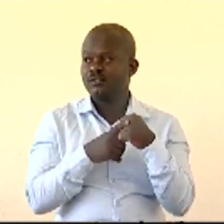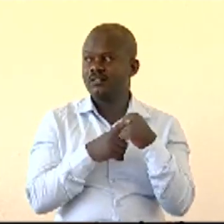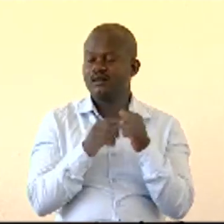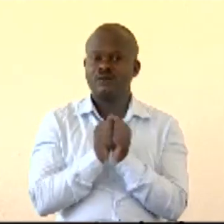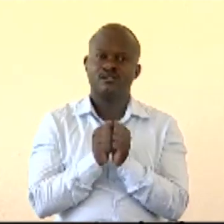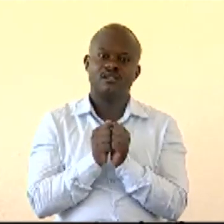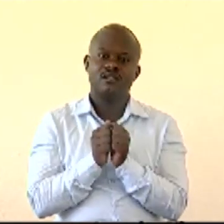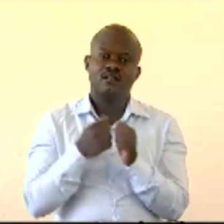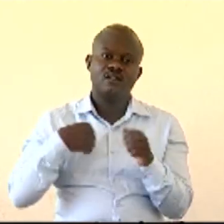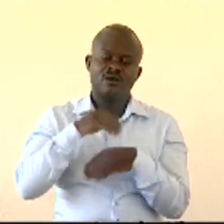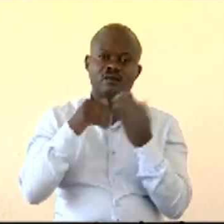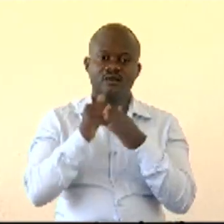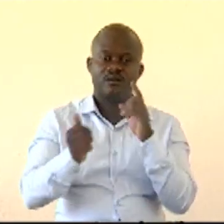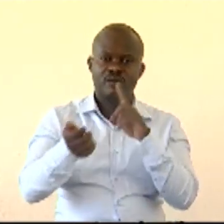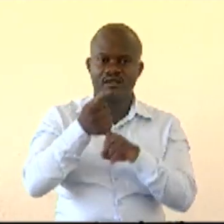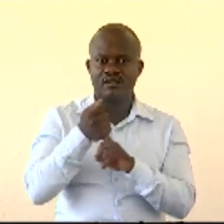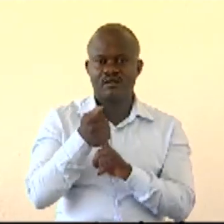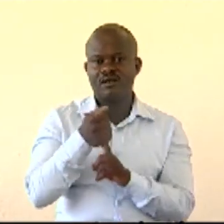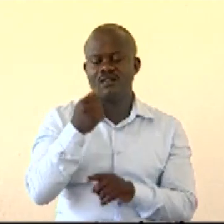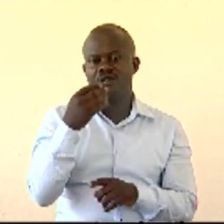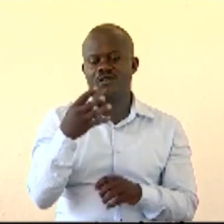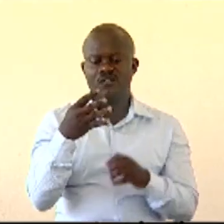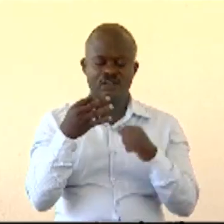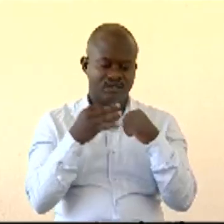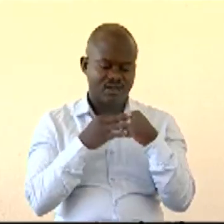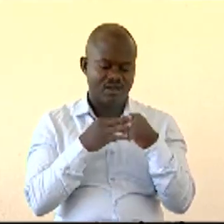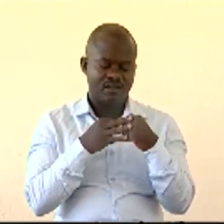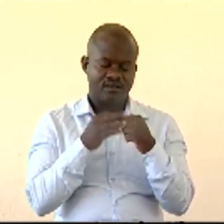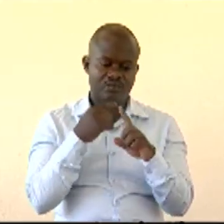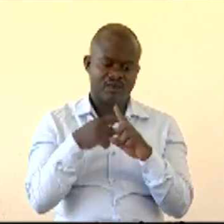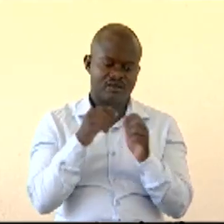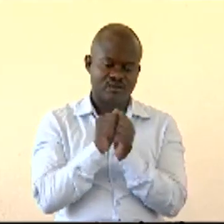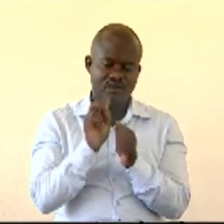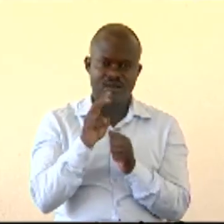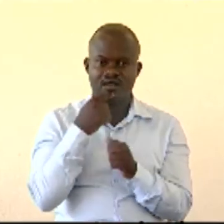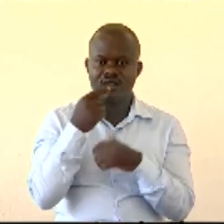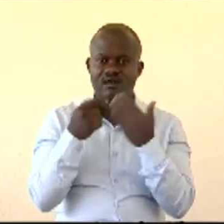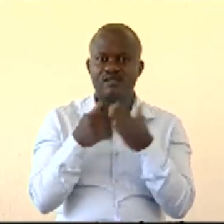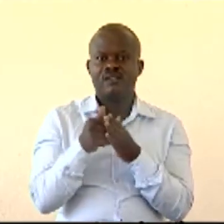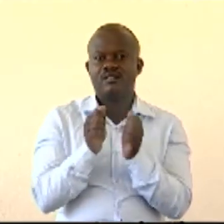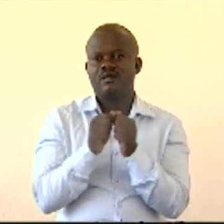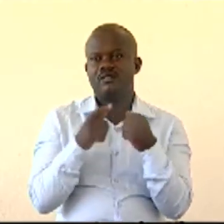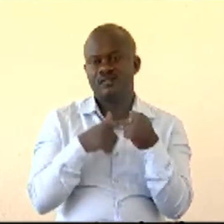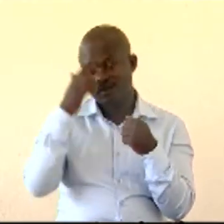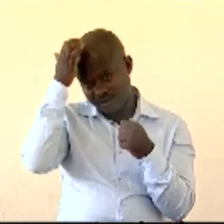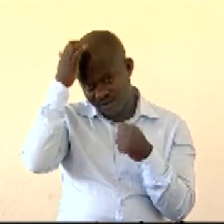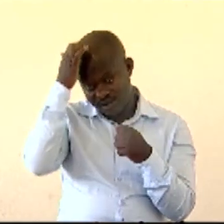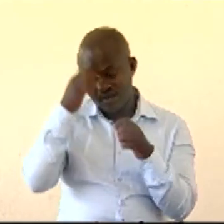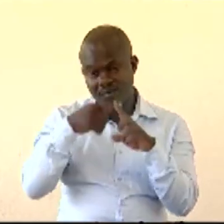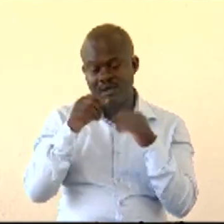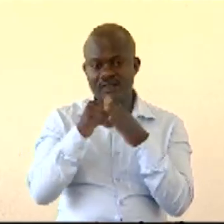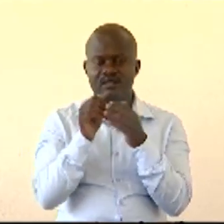And what do we get? 48 plus 12, that is 60. Plus